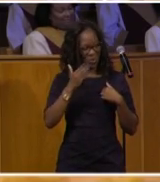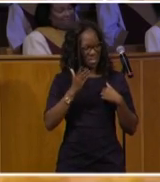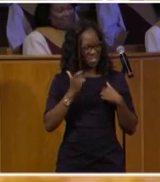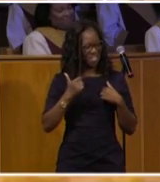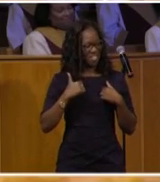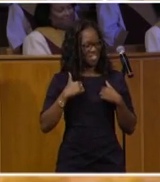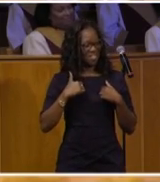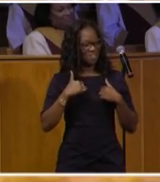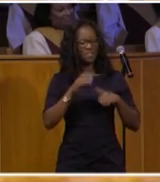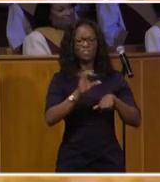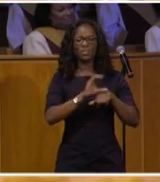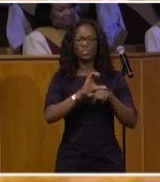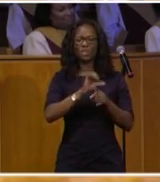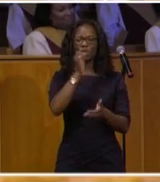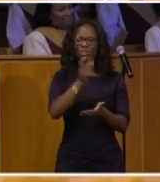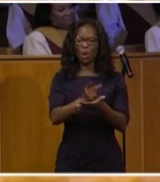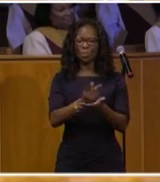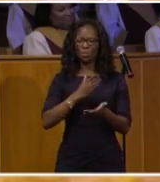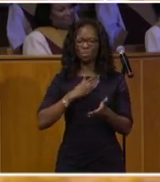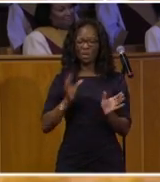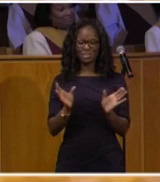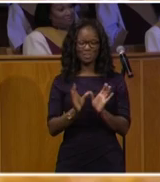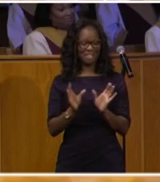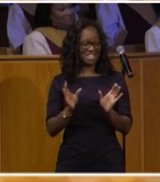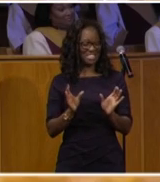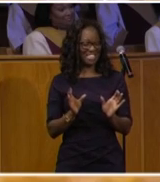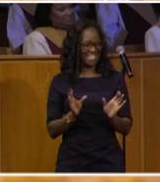the church approved my certification.